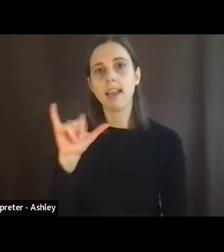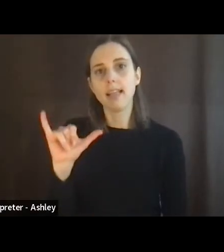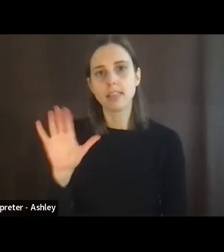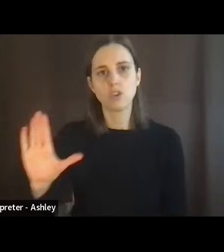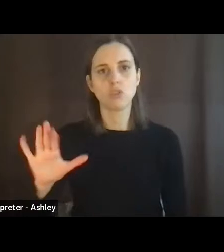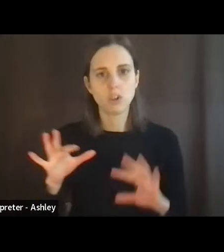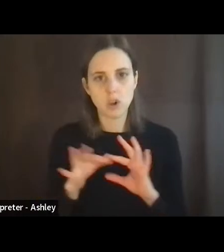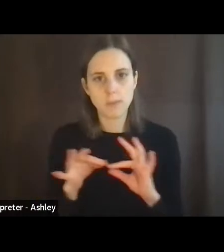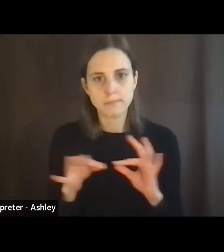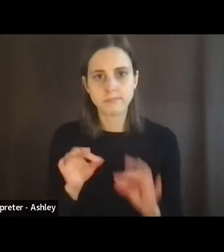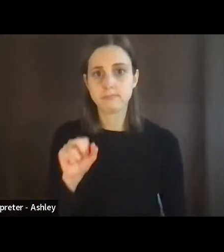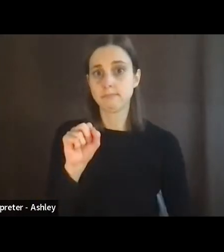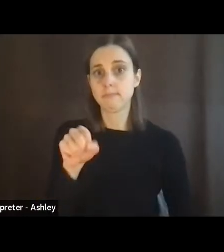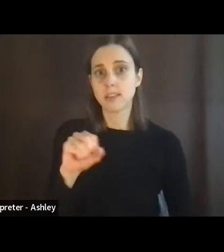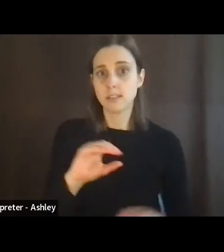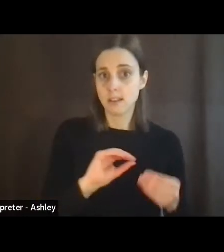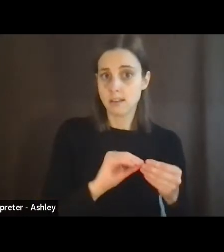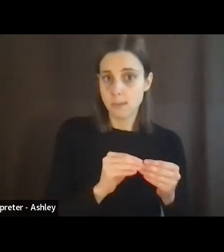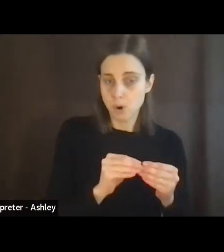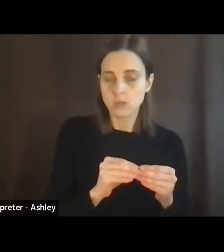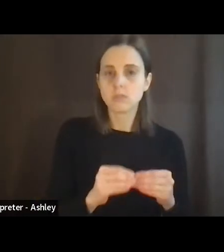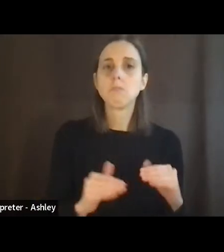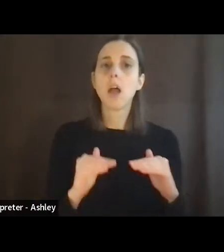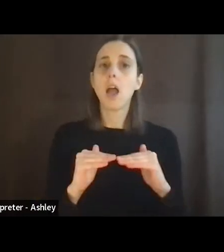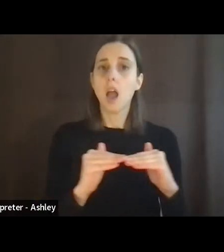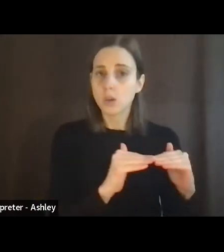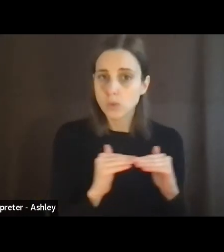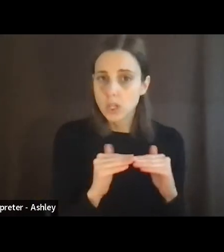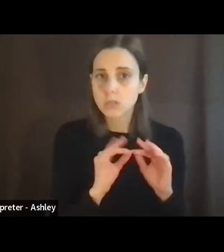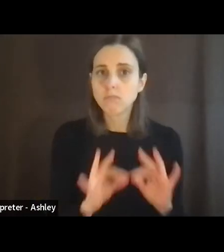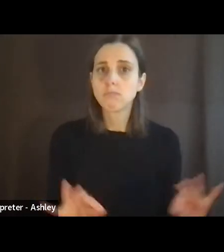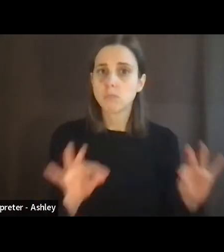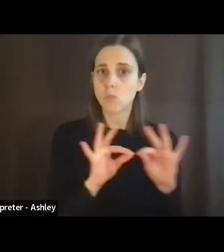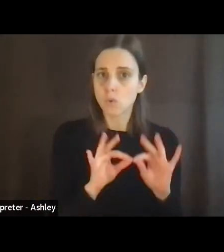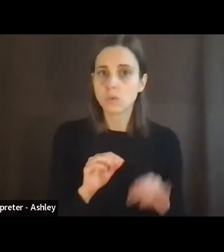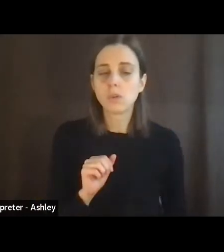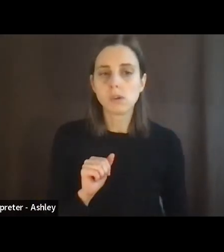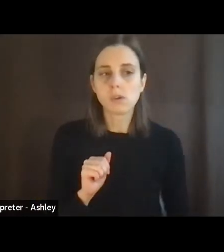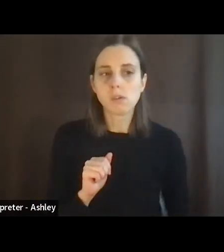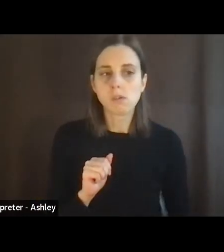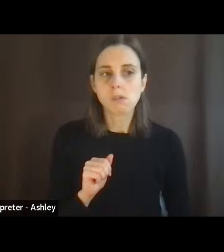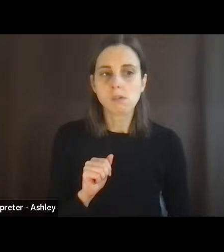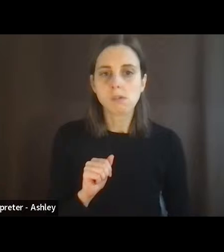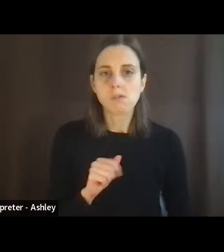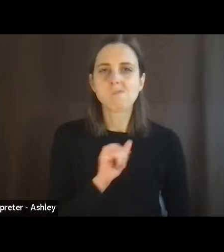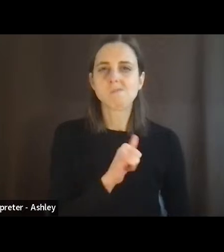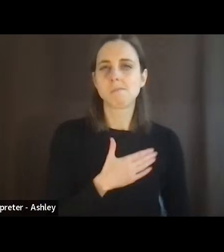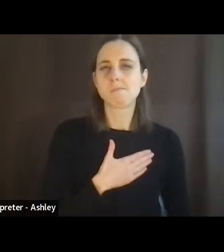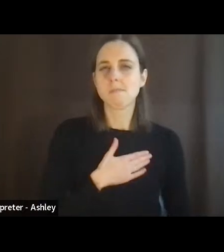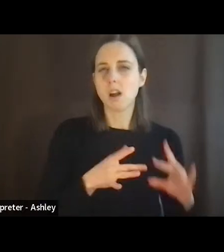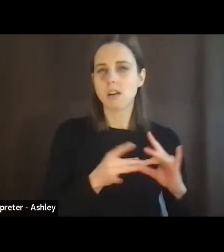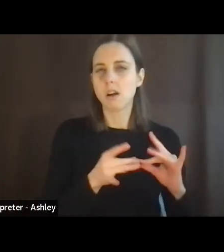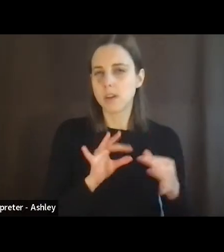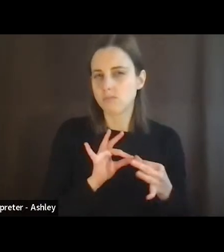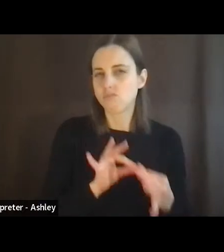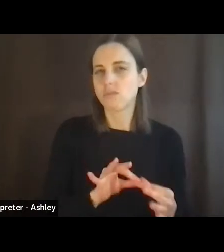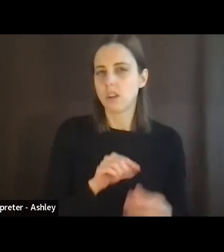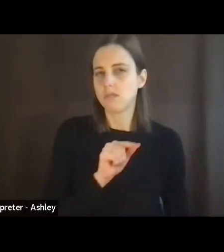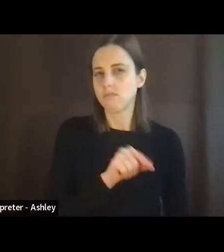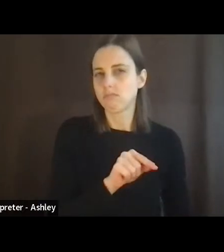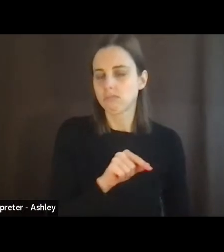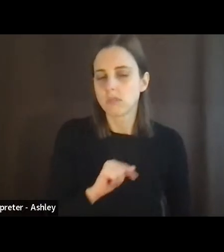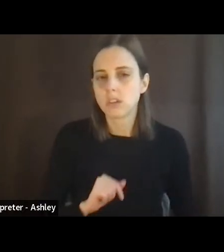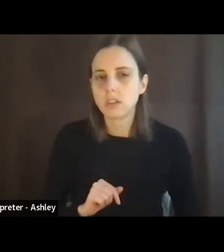the numbers. It's also about equity. You had mentioned that once the light rail goes across the